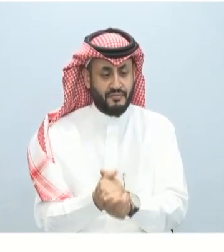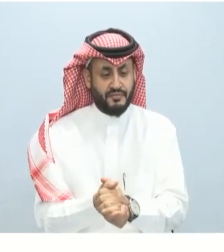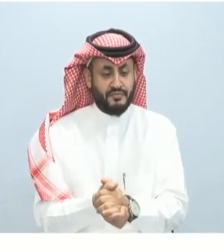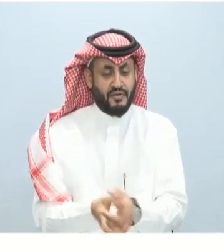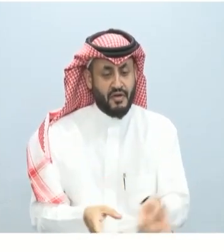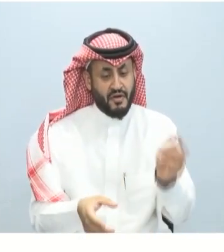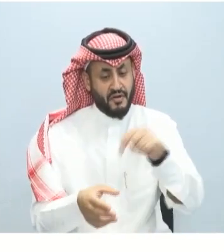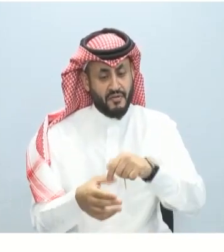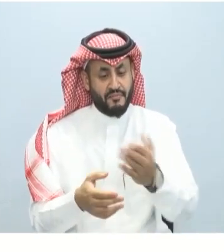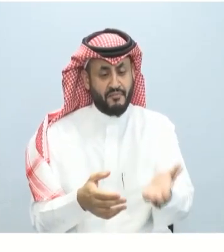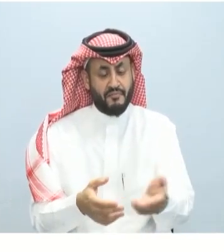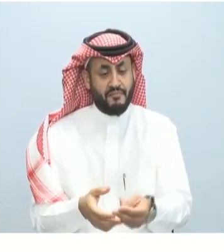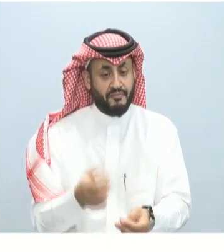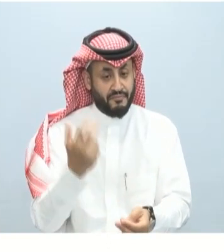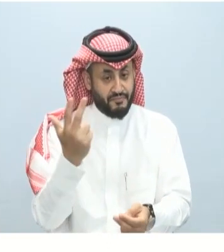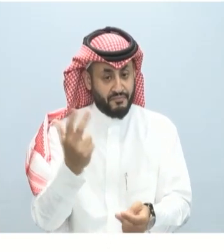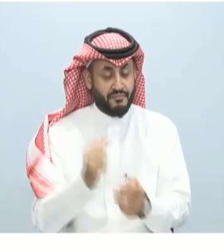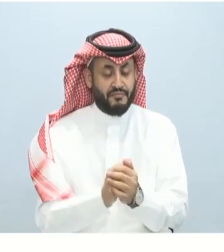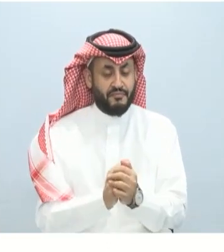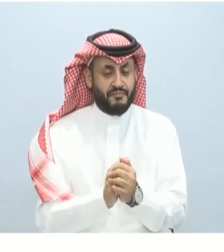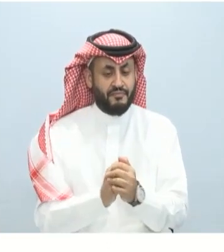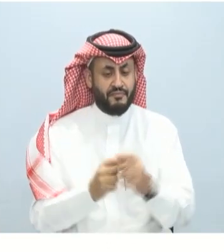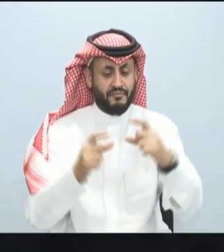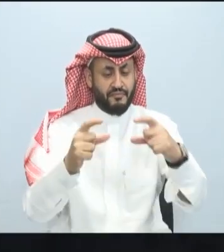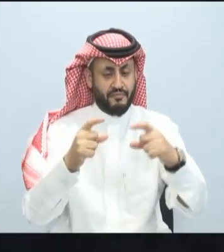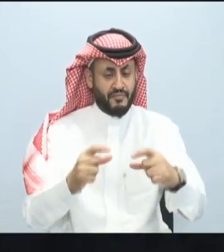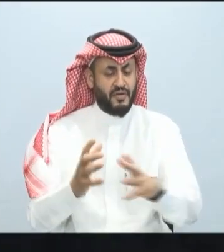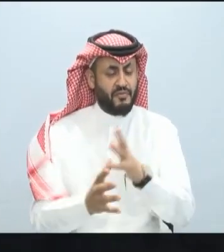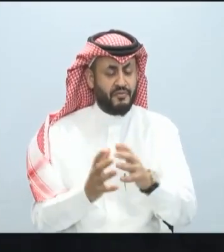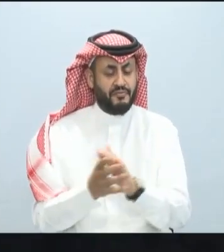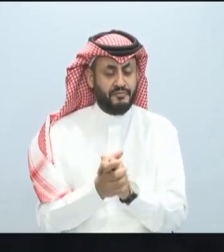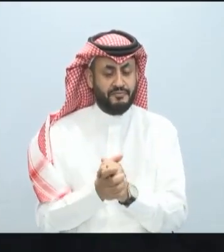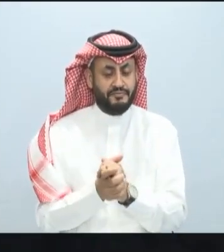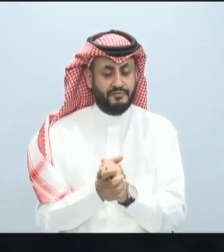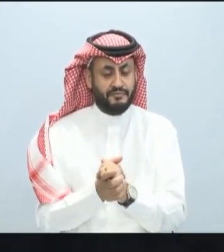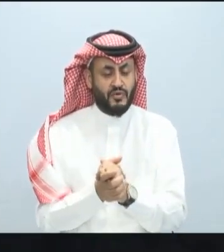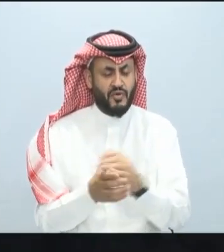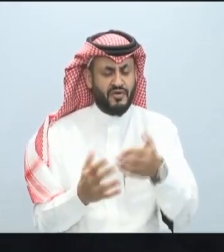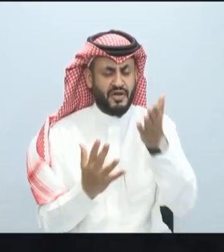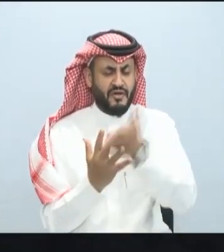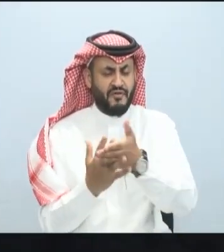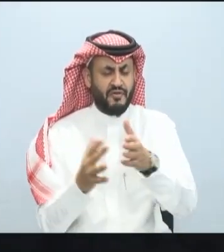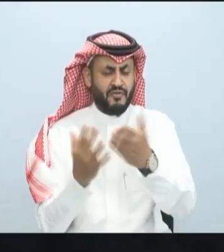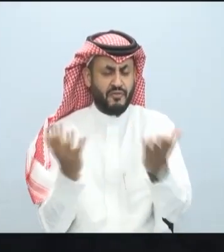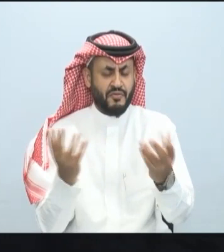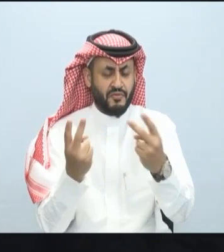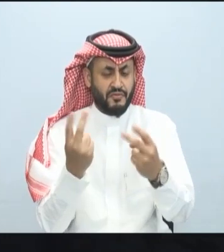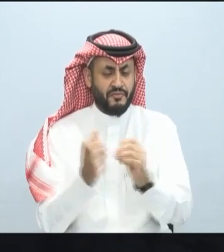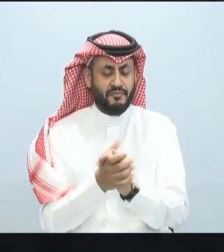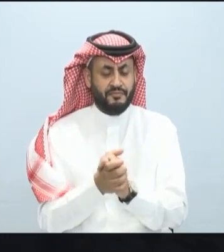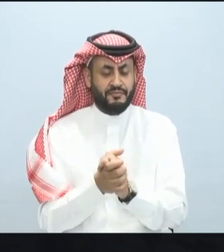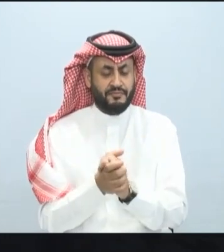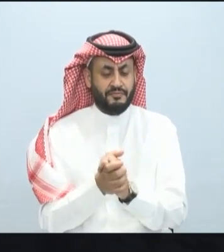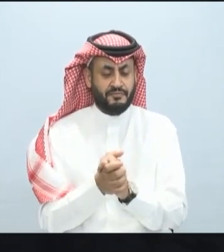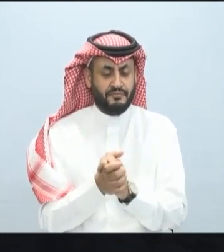added a third paragraph here, or I added or divided actually the main paragraph into two